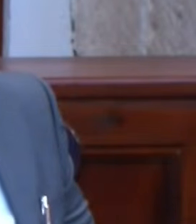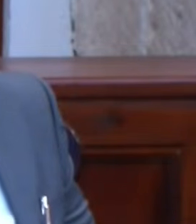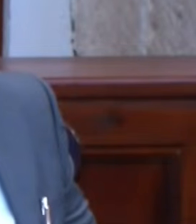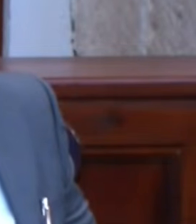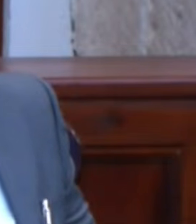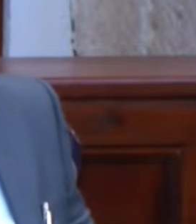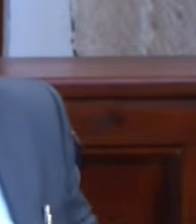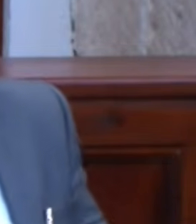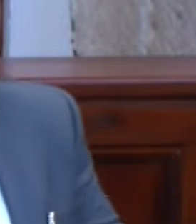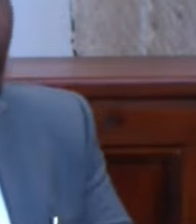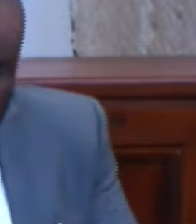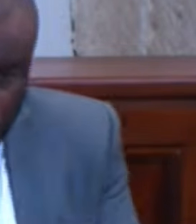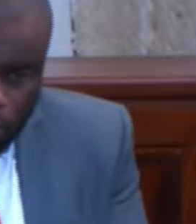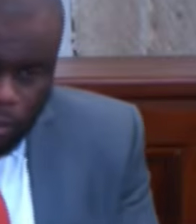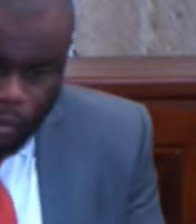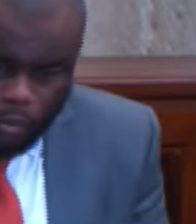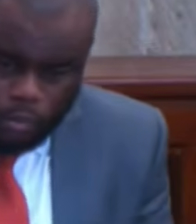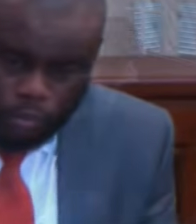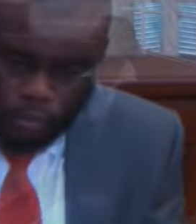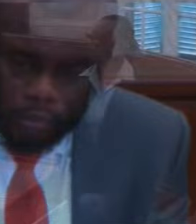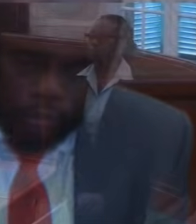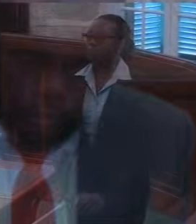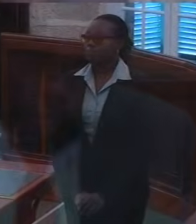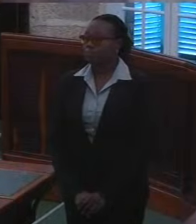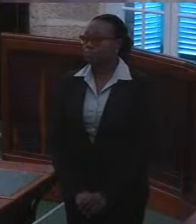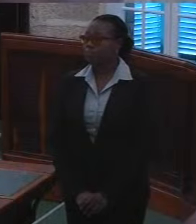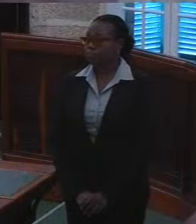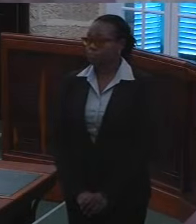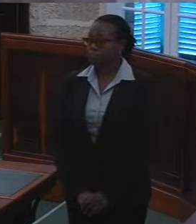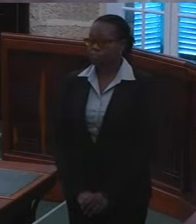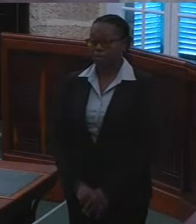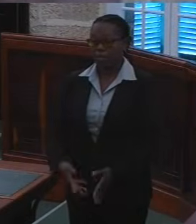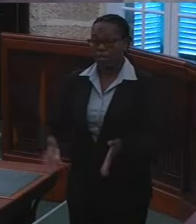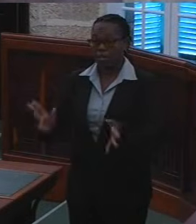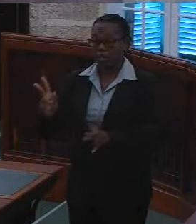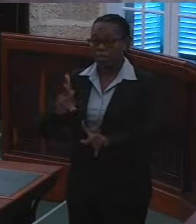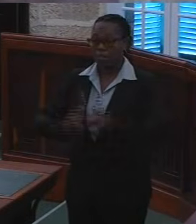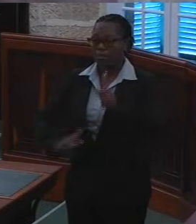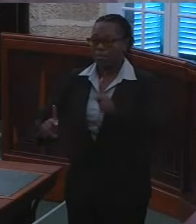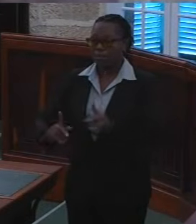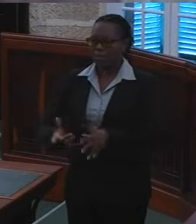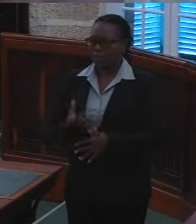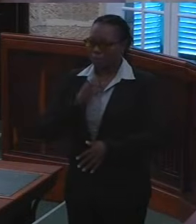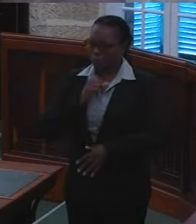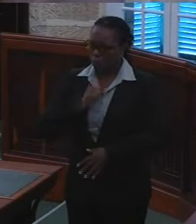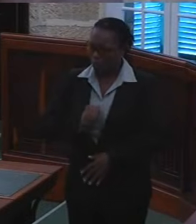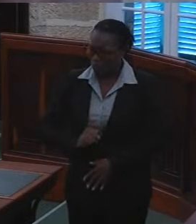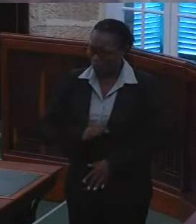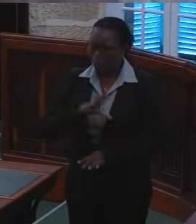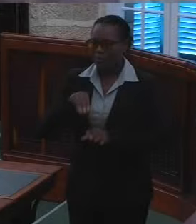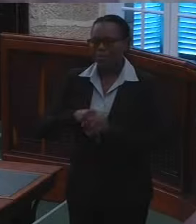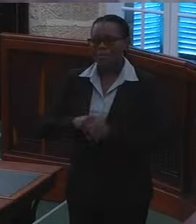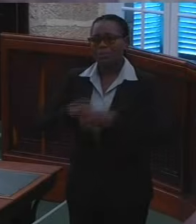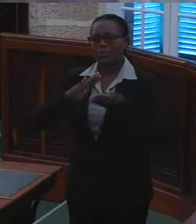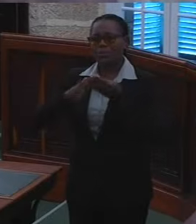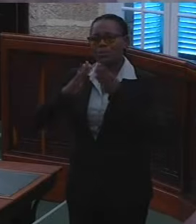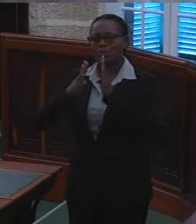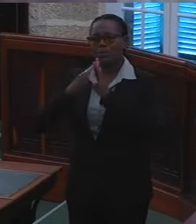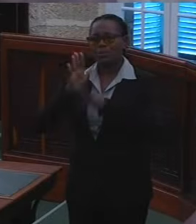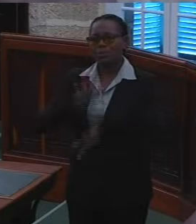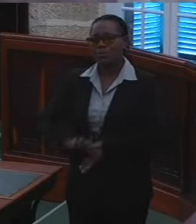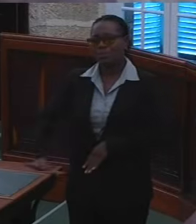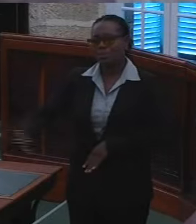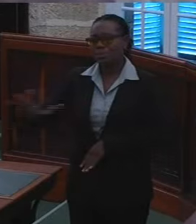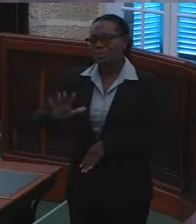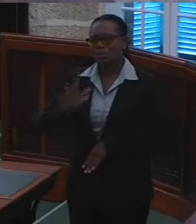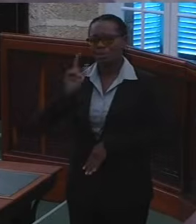Probably, as I said before, is to allow persons to age in communities and environment that they would enjoy and they're accustomed to. You